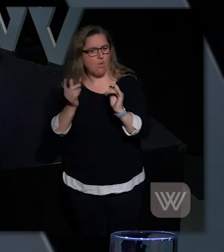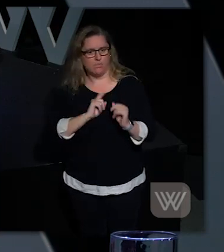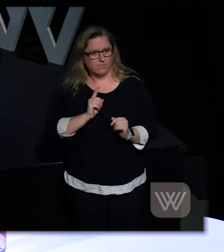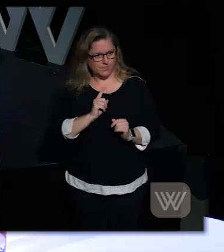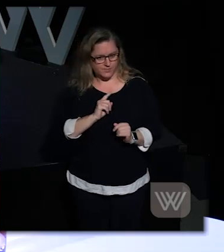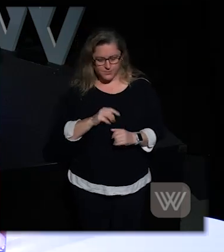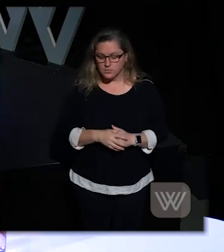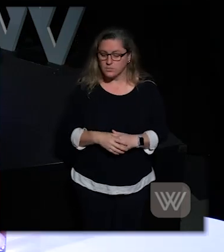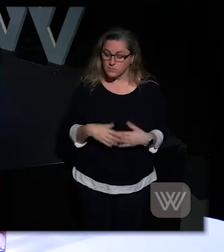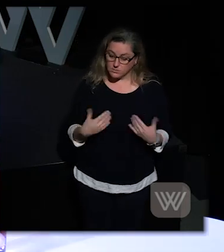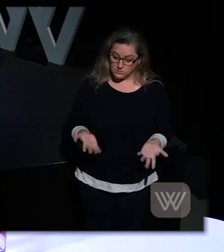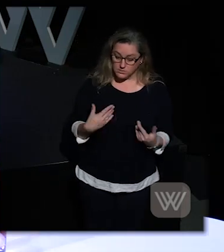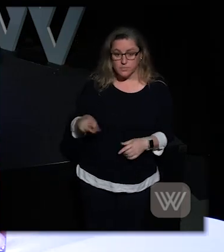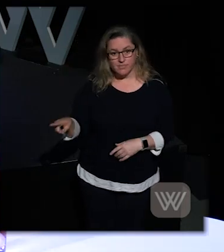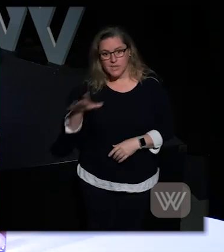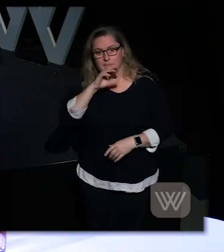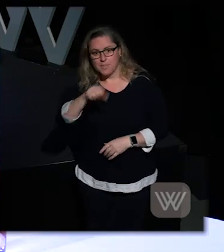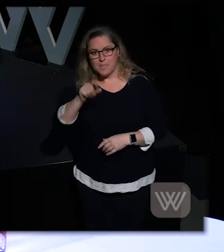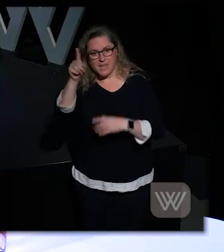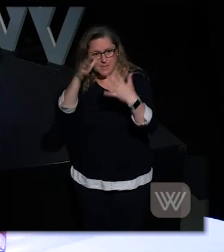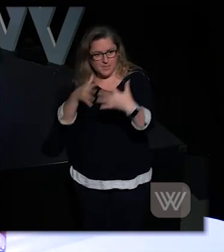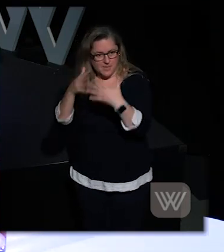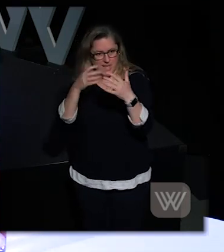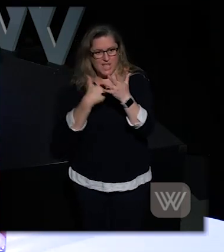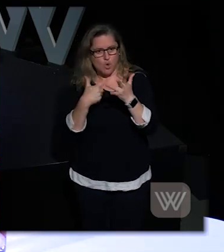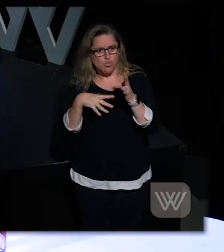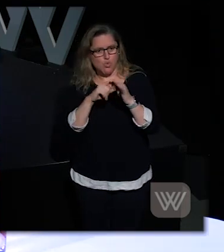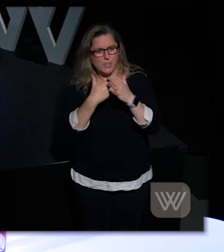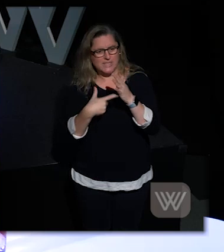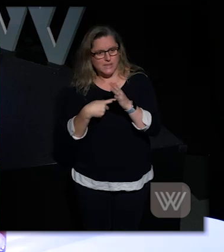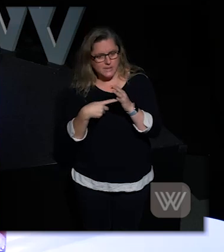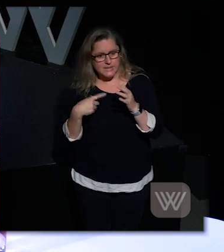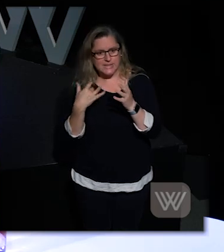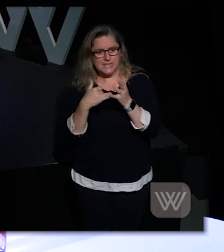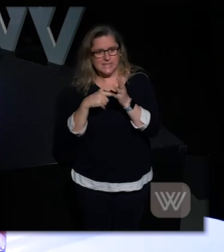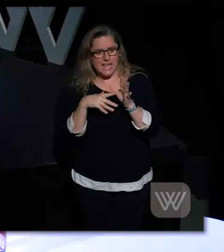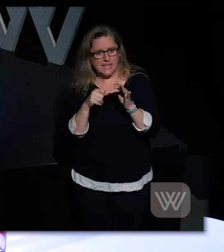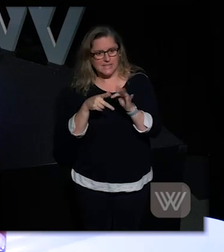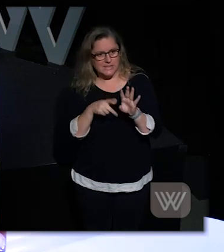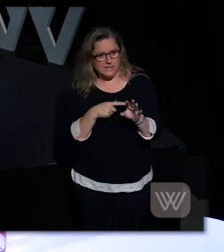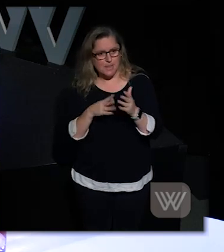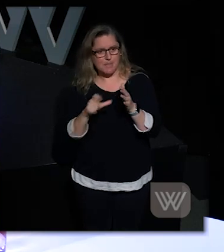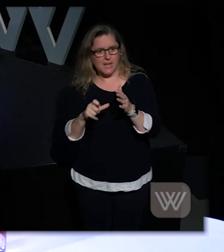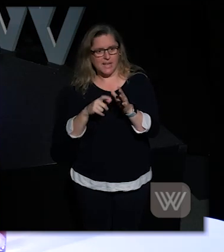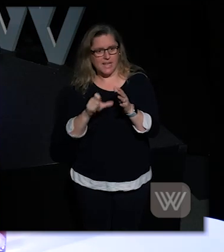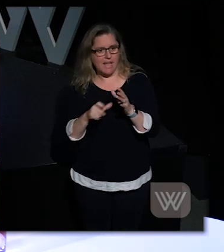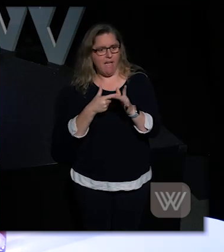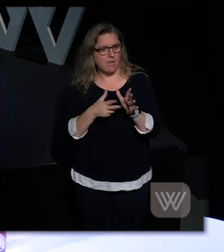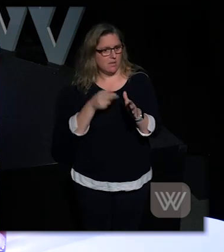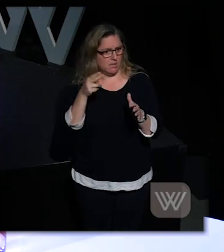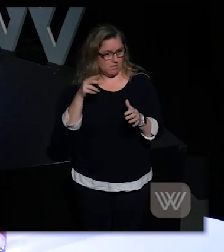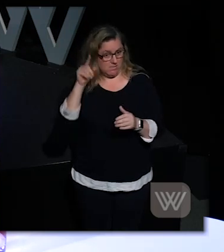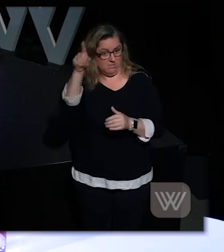what happened was, there's a man in the States, his name is Robert Stacey McCain. He's quite a prominent journalist and blogger,